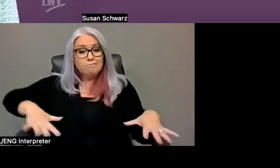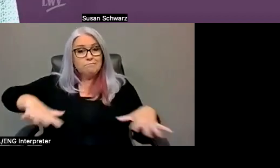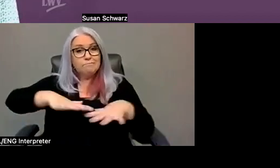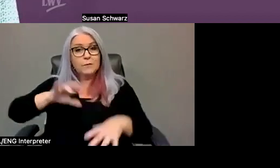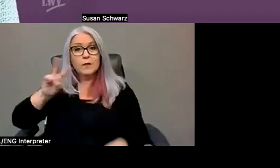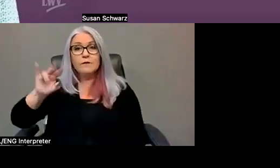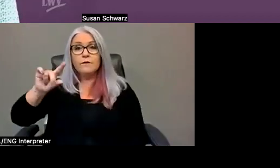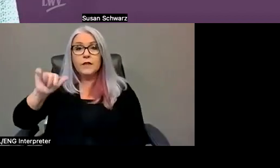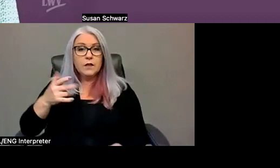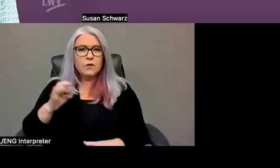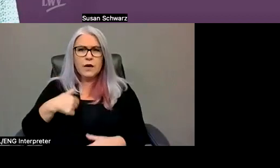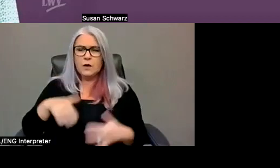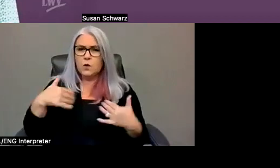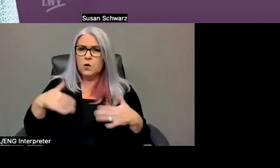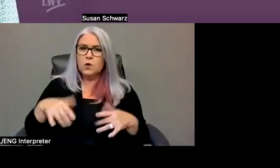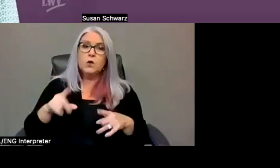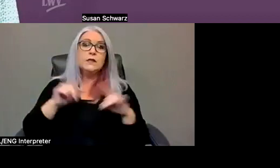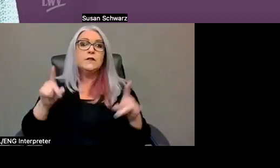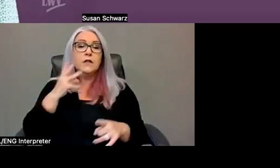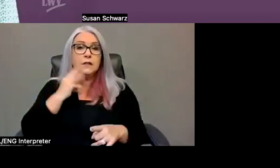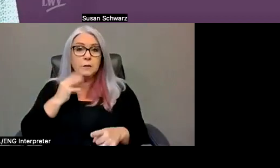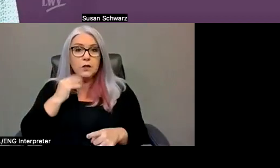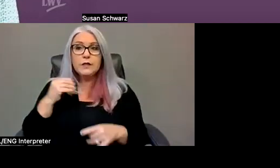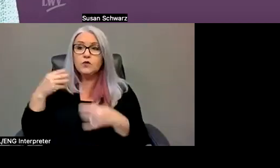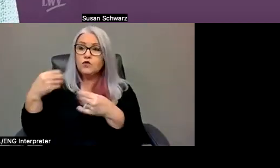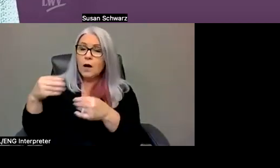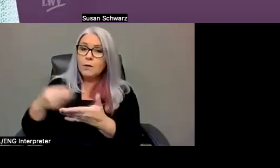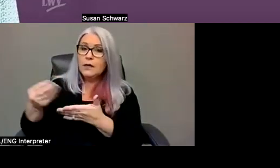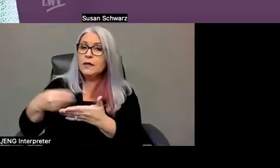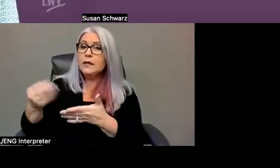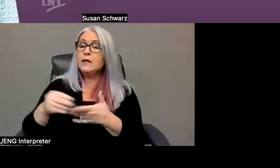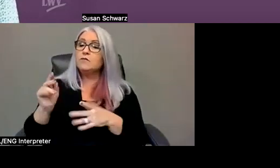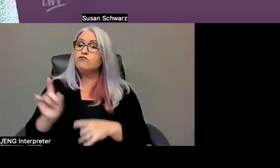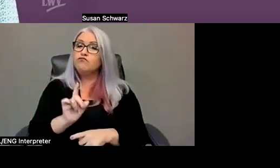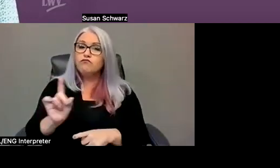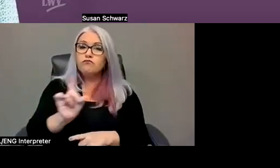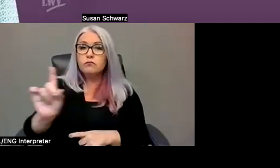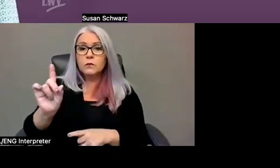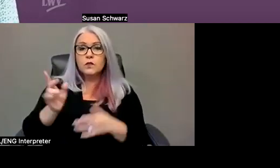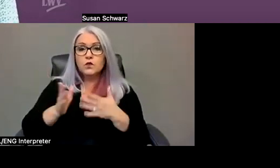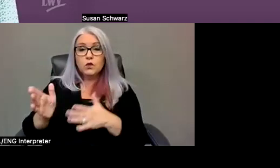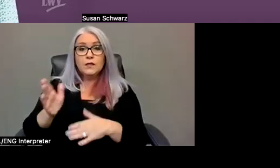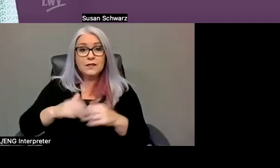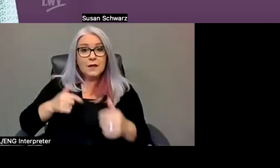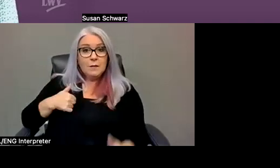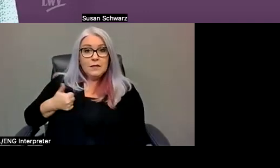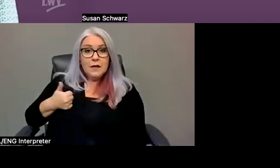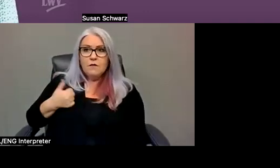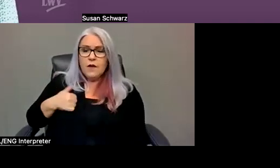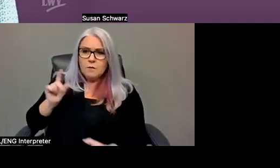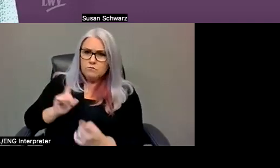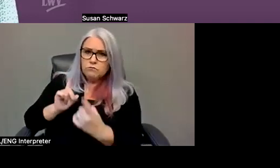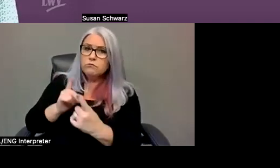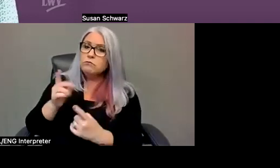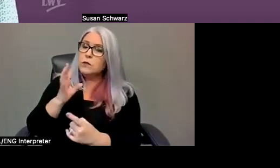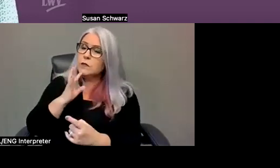whole different experience when they went shopping here and walked down the streets than I had. So I approached them, I listened to them,